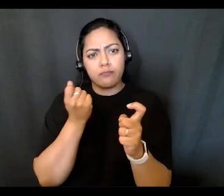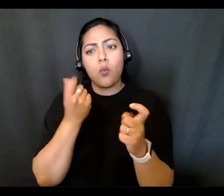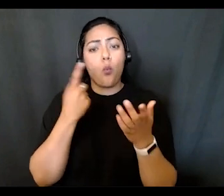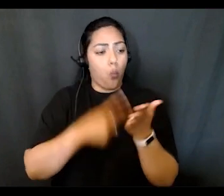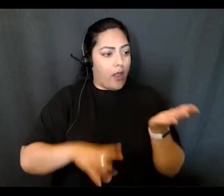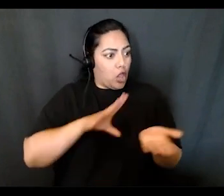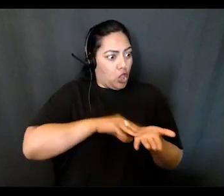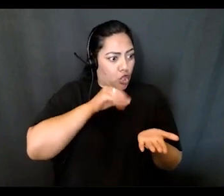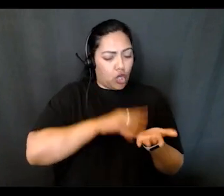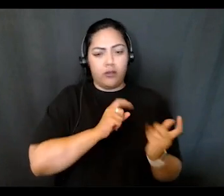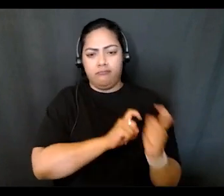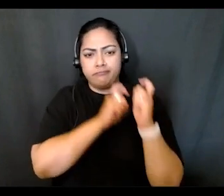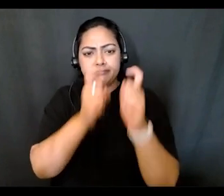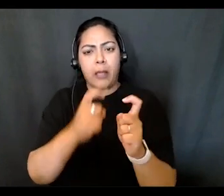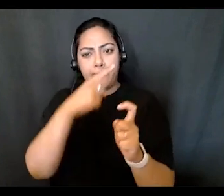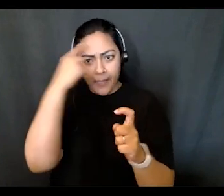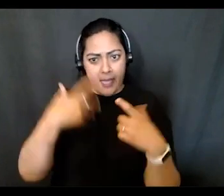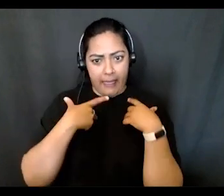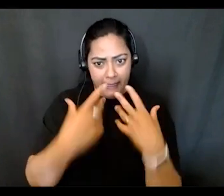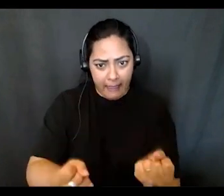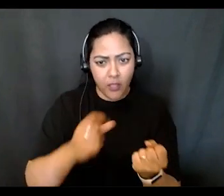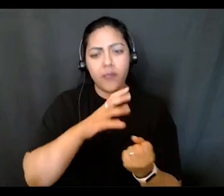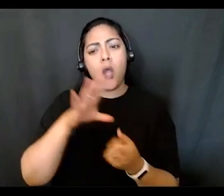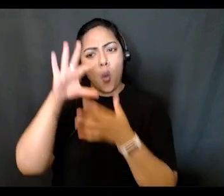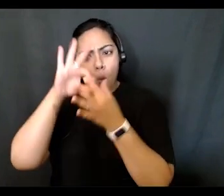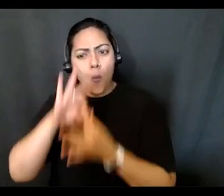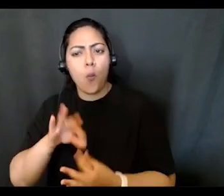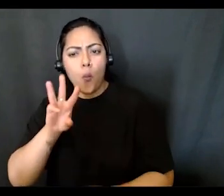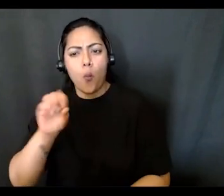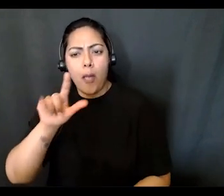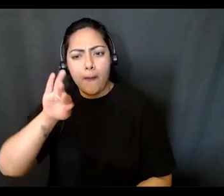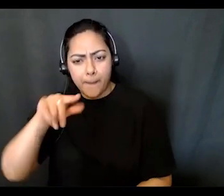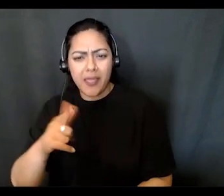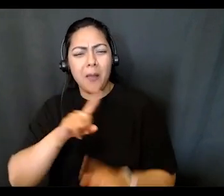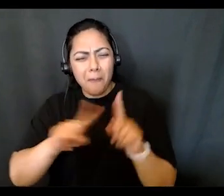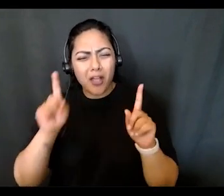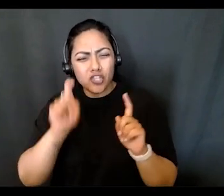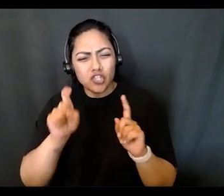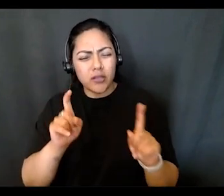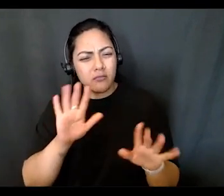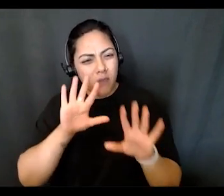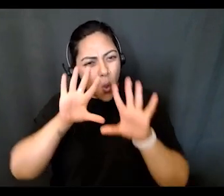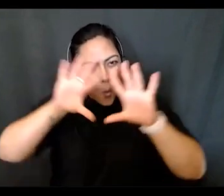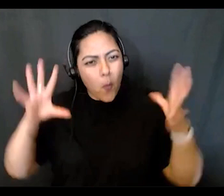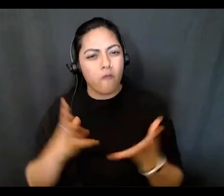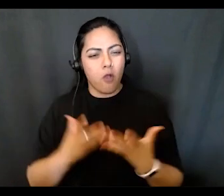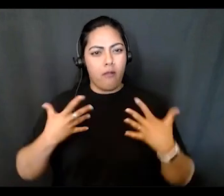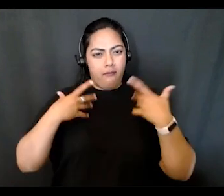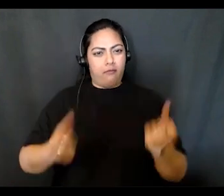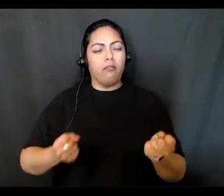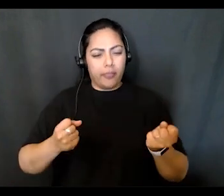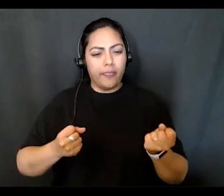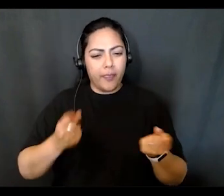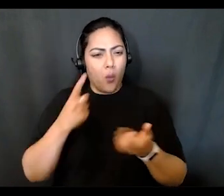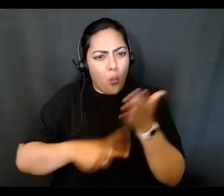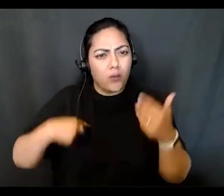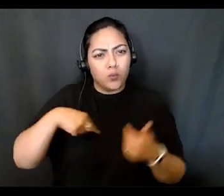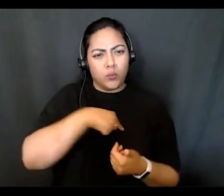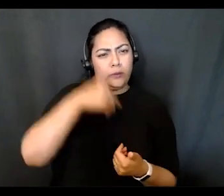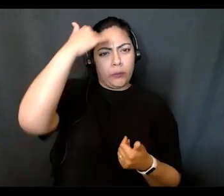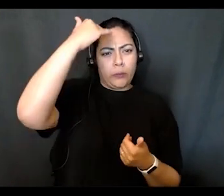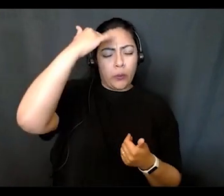and well-being, but our understanding of health across disciplines, and really excavating a lot of that knowledge which is